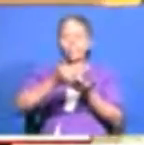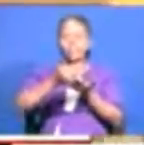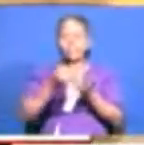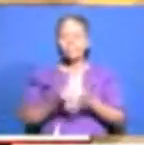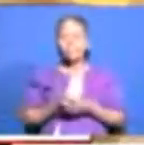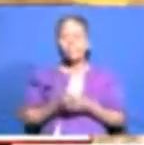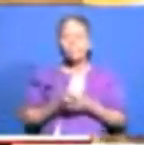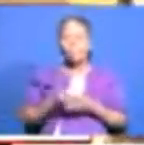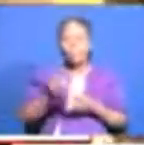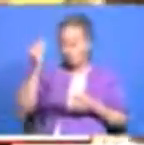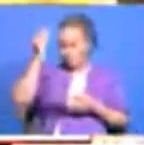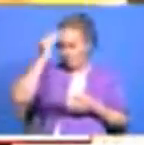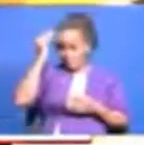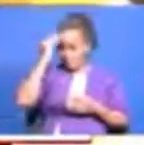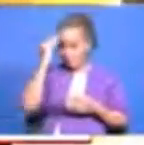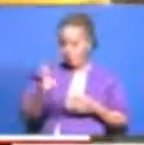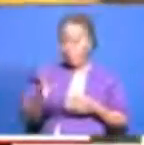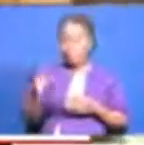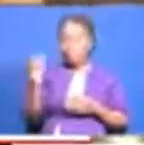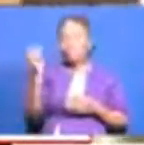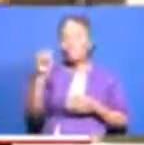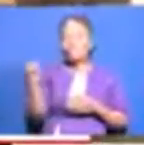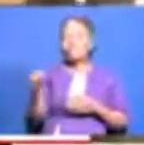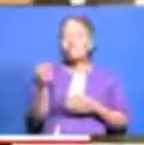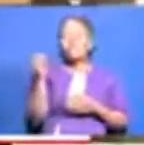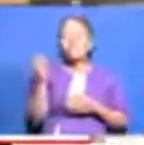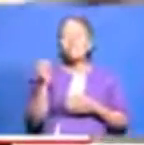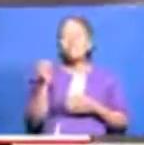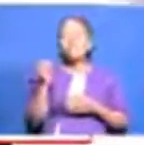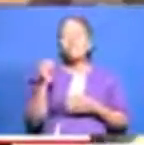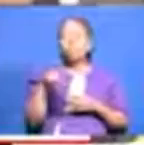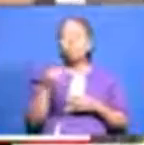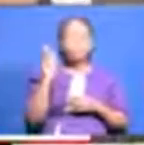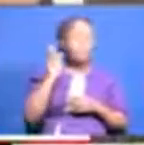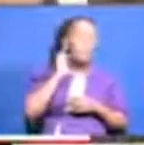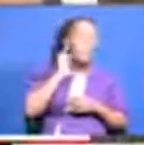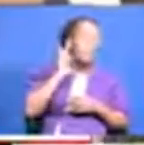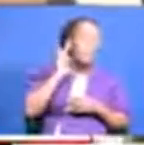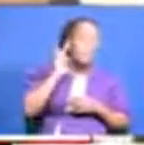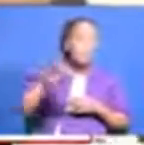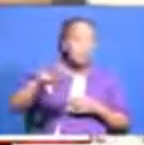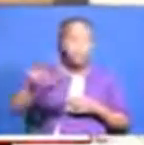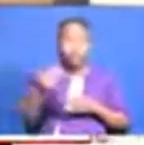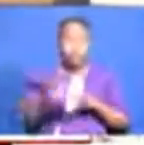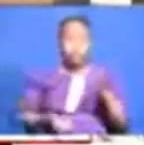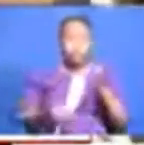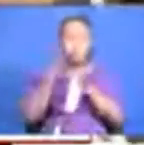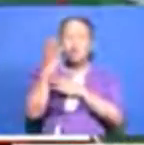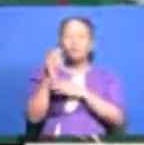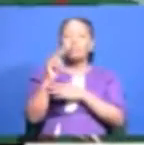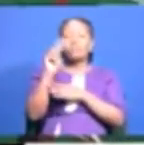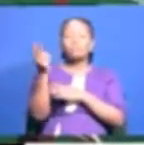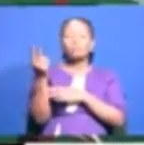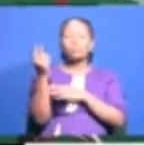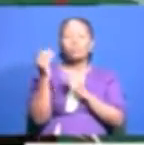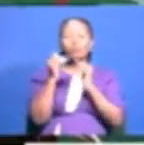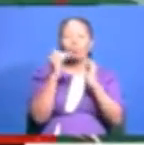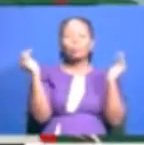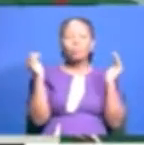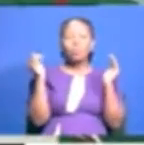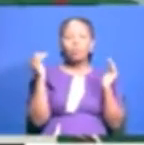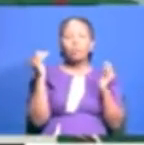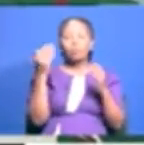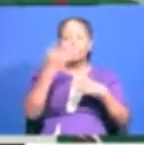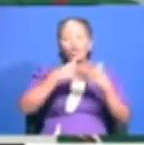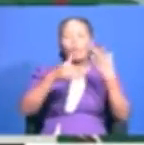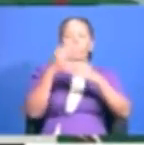Education Cabinet Secretary Professor George Magoha was in Kisii County launching phase two of the competency-based curriculum classrooms